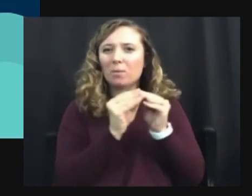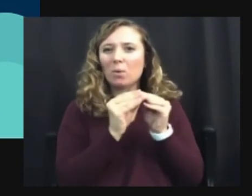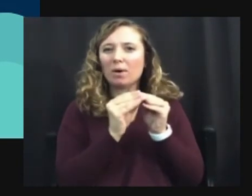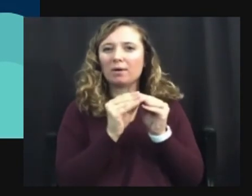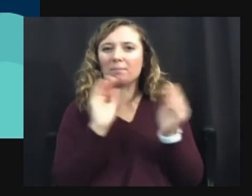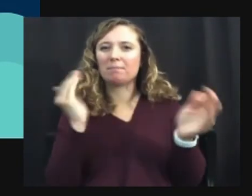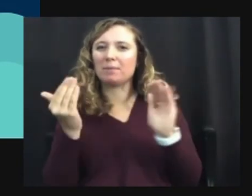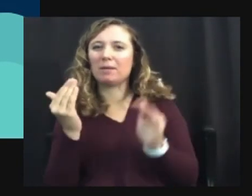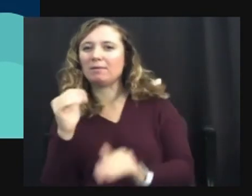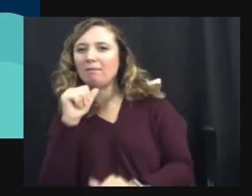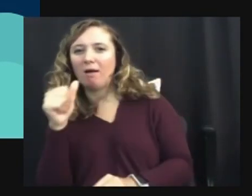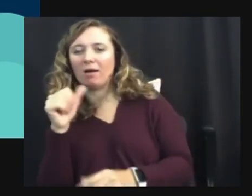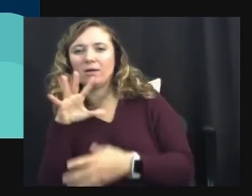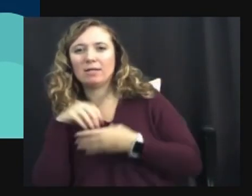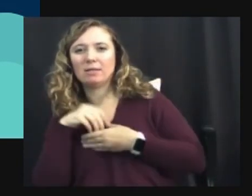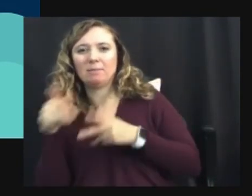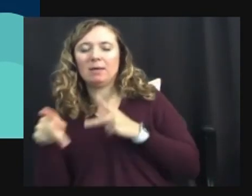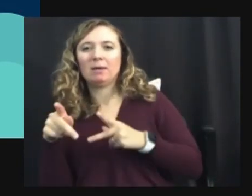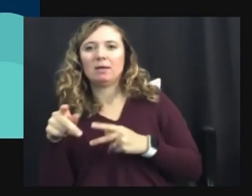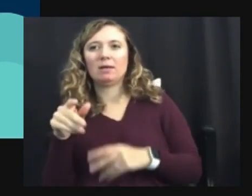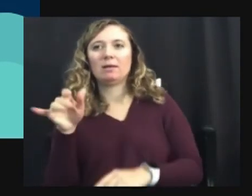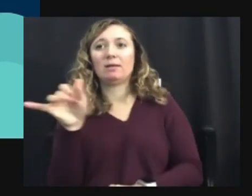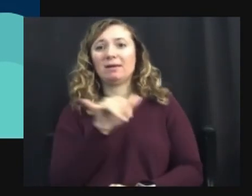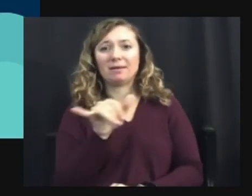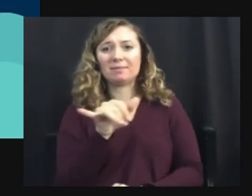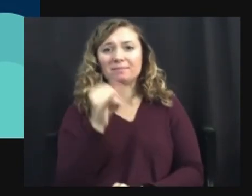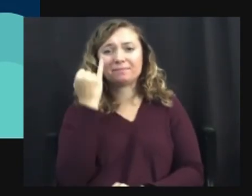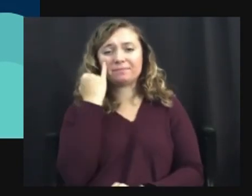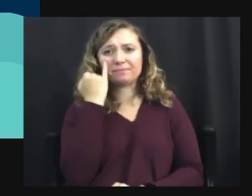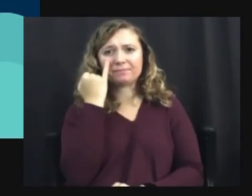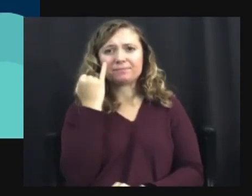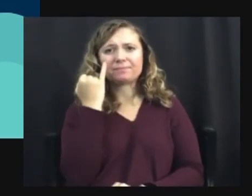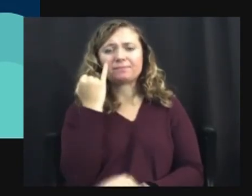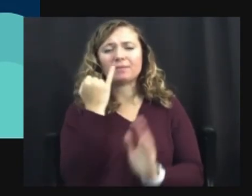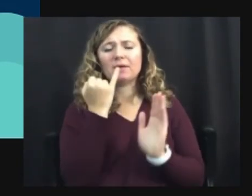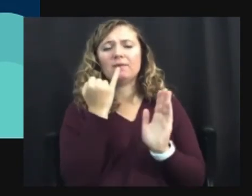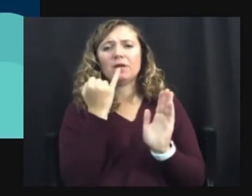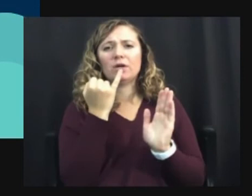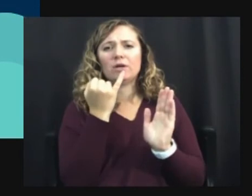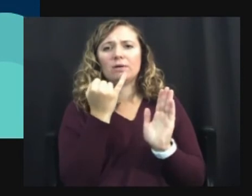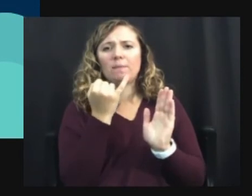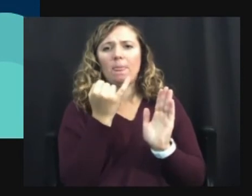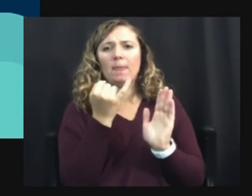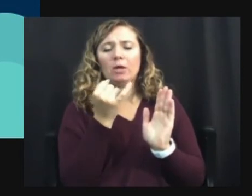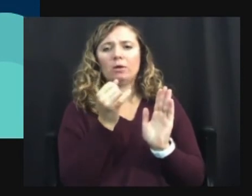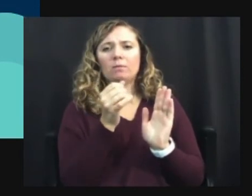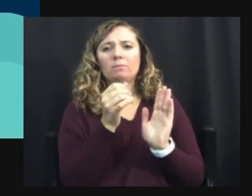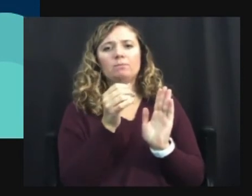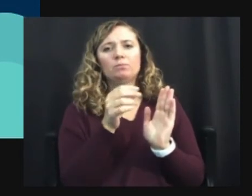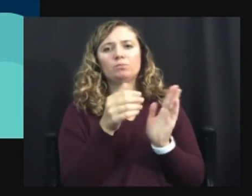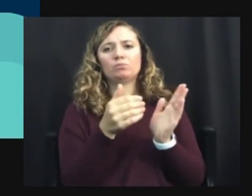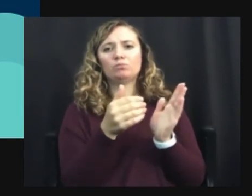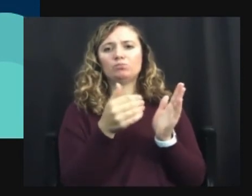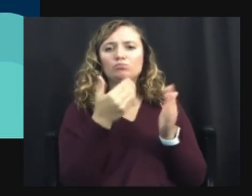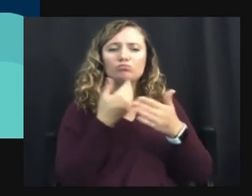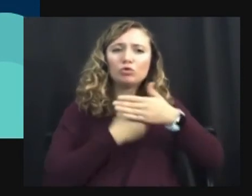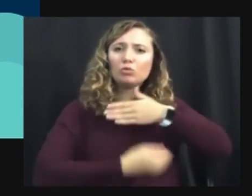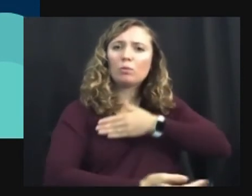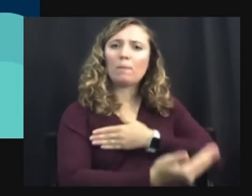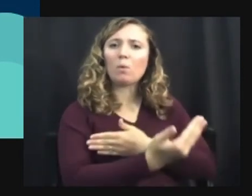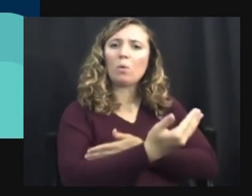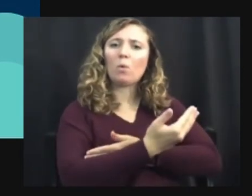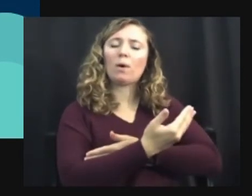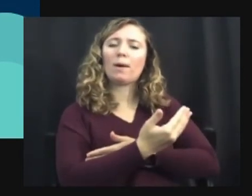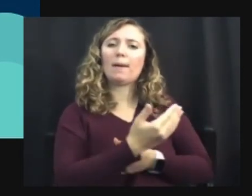Like if a newborn baby or a very young infant doesn't get parental attention